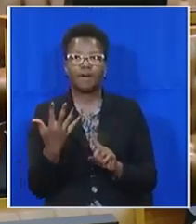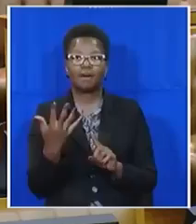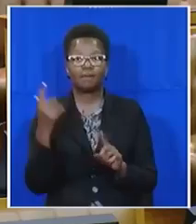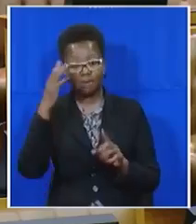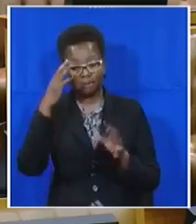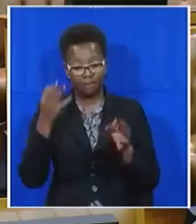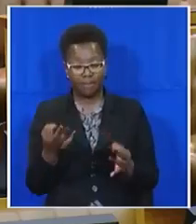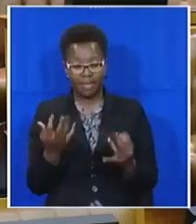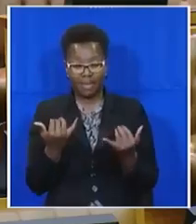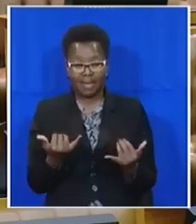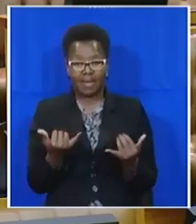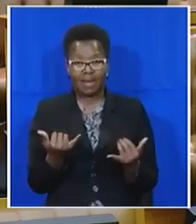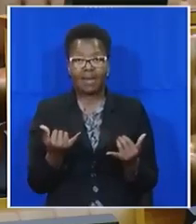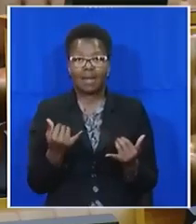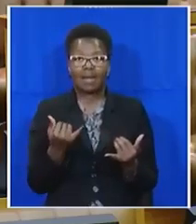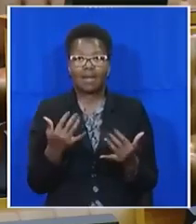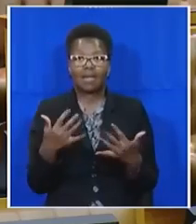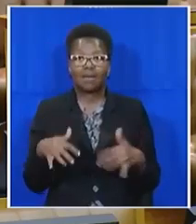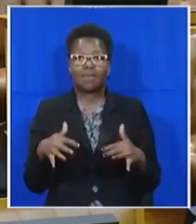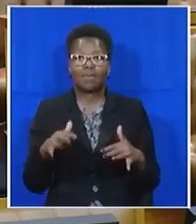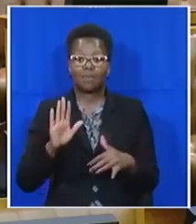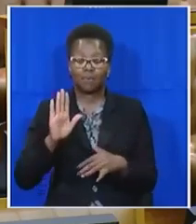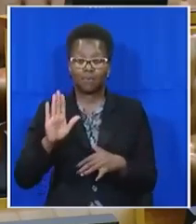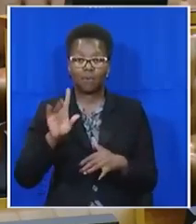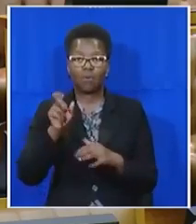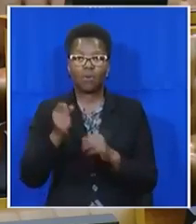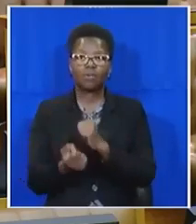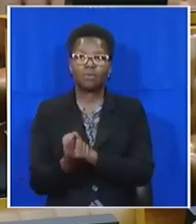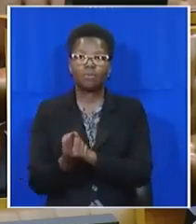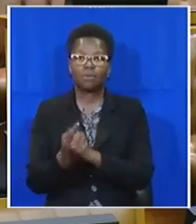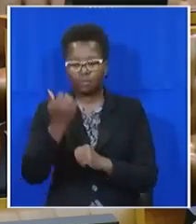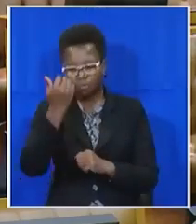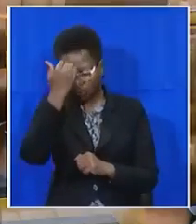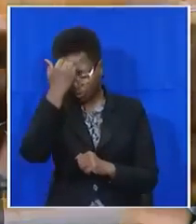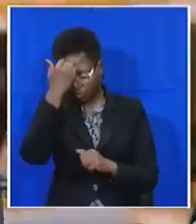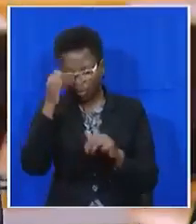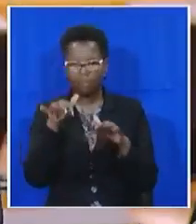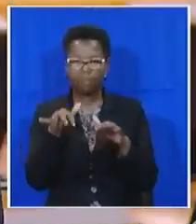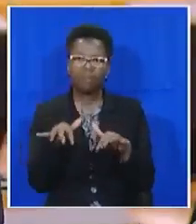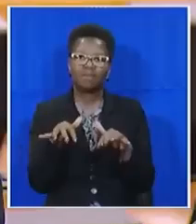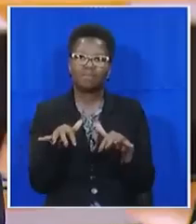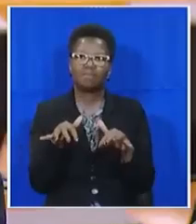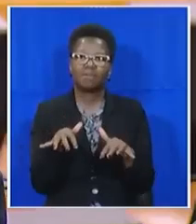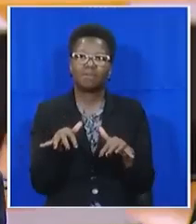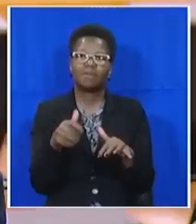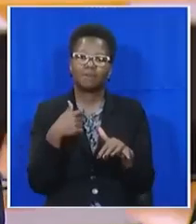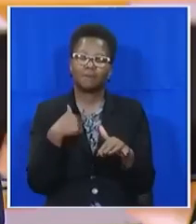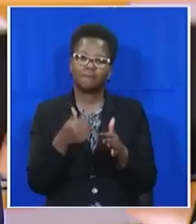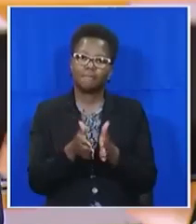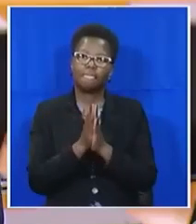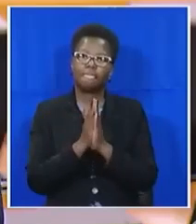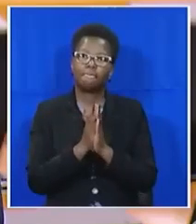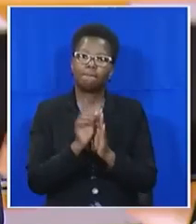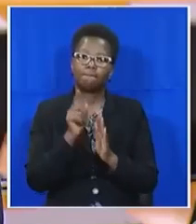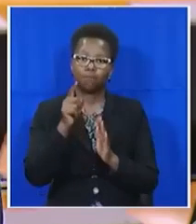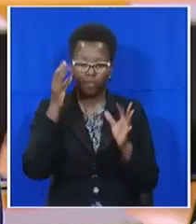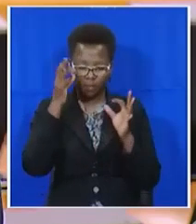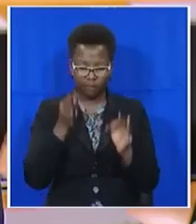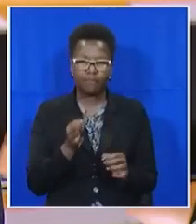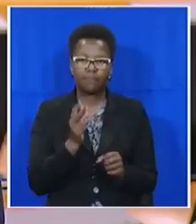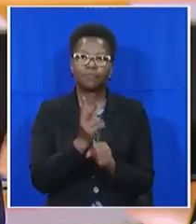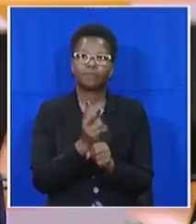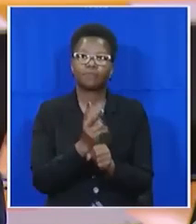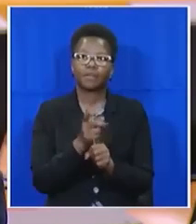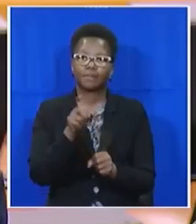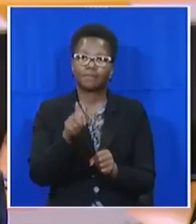made earlier on with respect to the question of stupid people. I would request that you go back to your ruling and consider